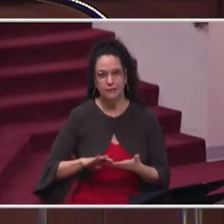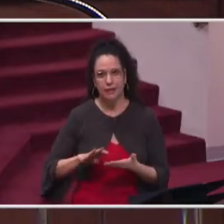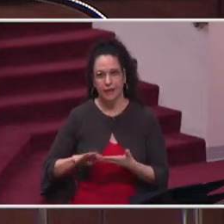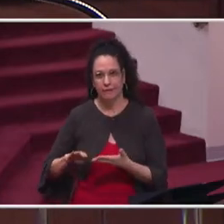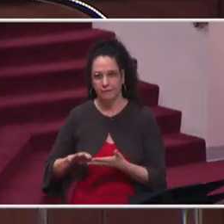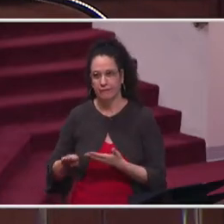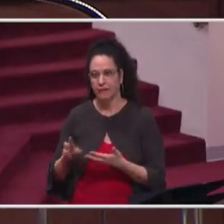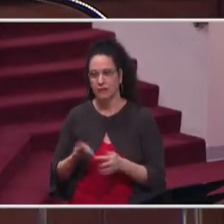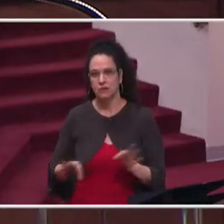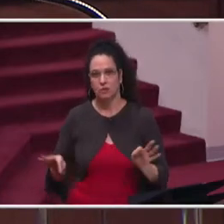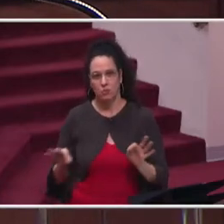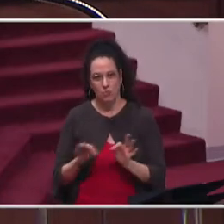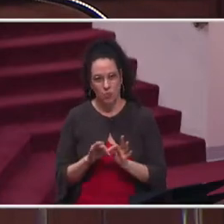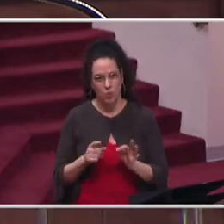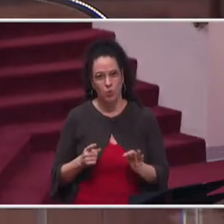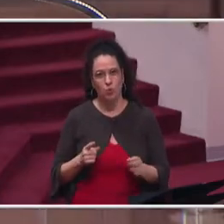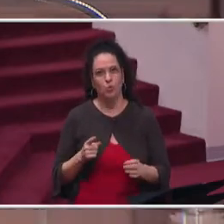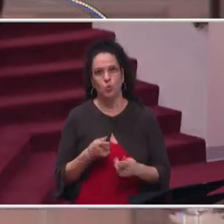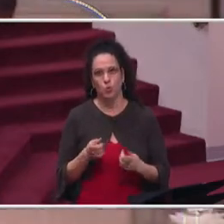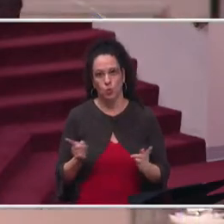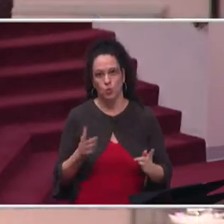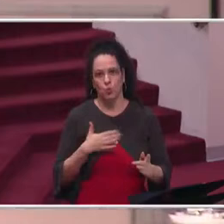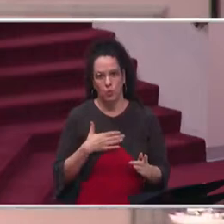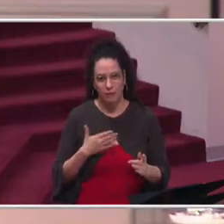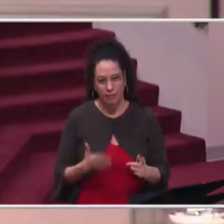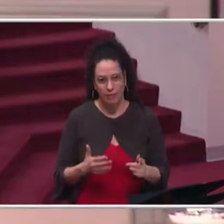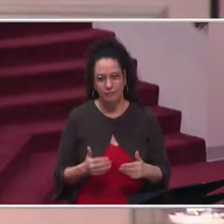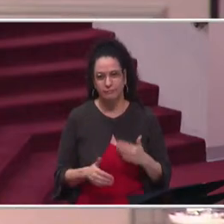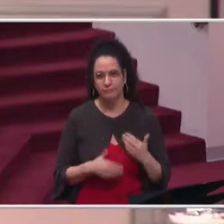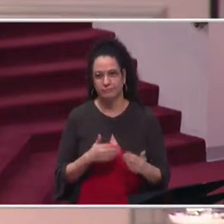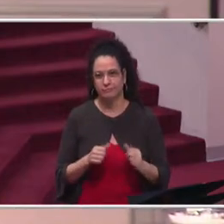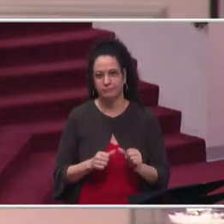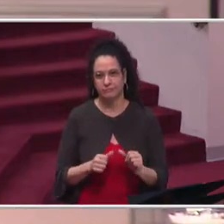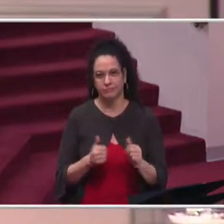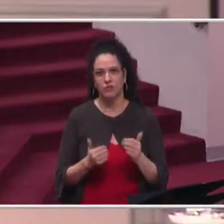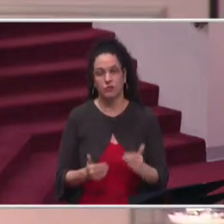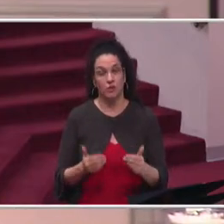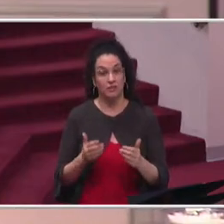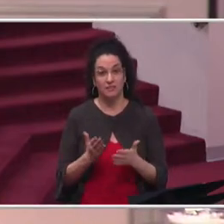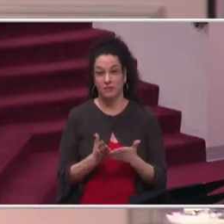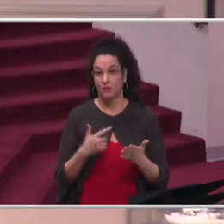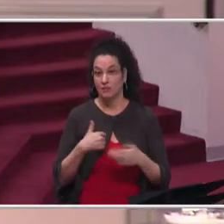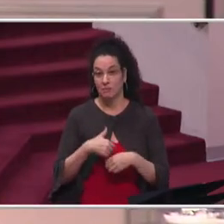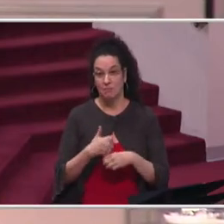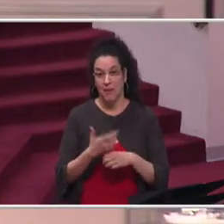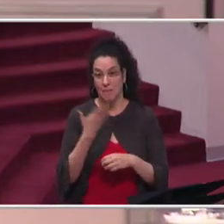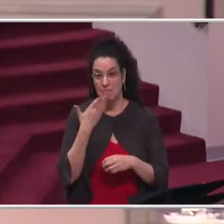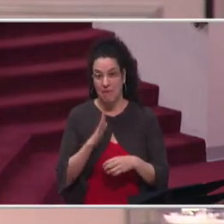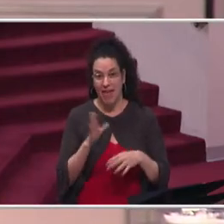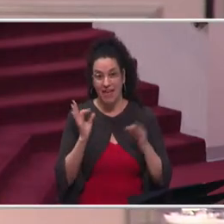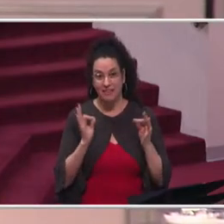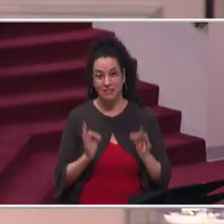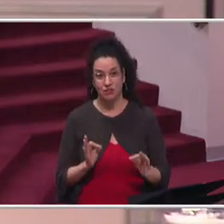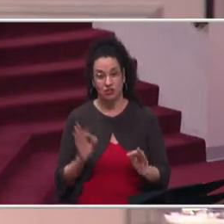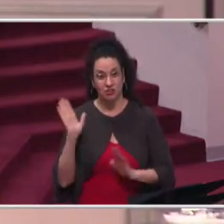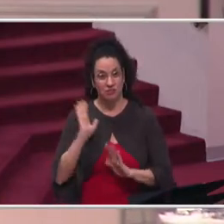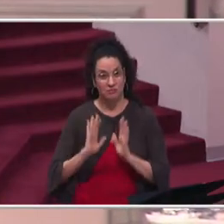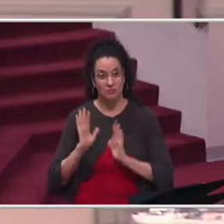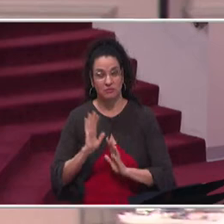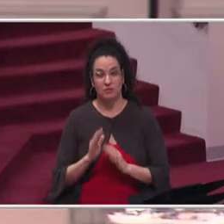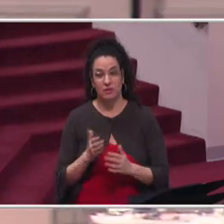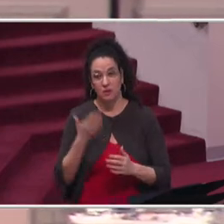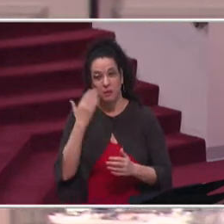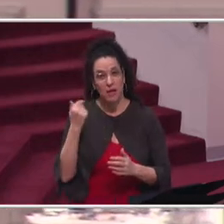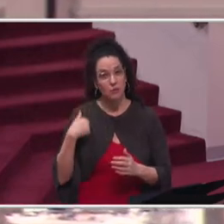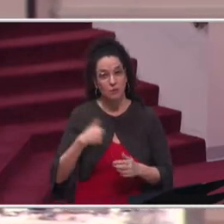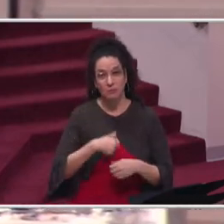forward. Some of us perhaps have made some bad decisions in the past. And because we made some bad decisions, we're